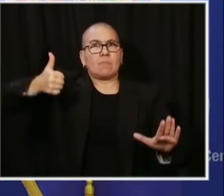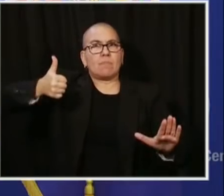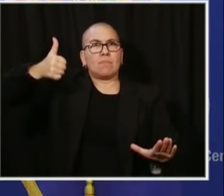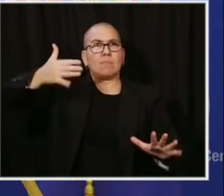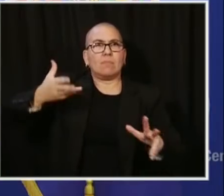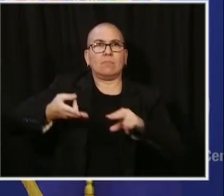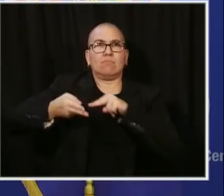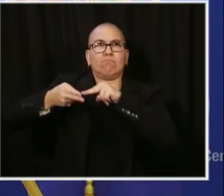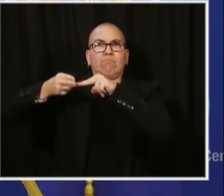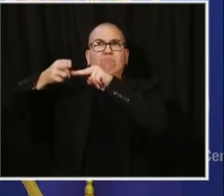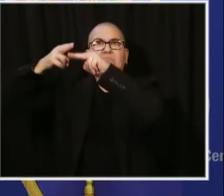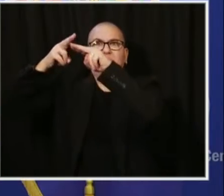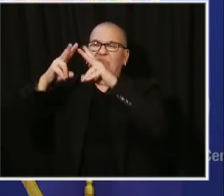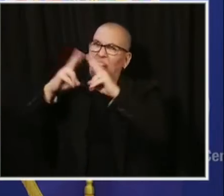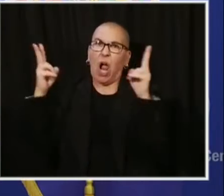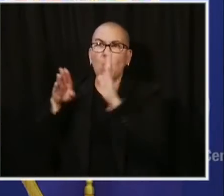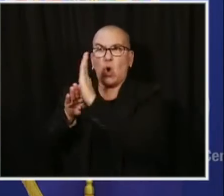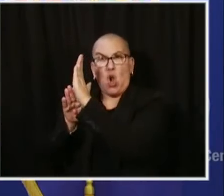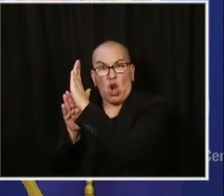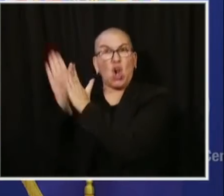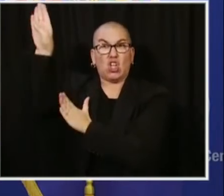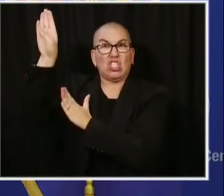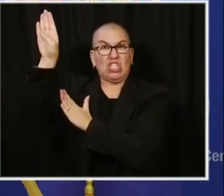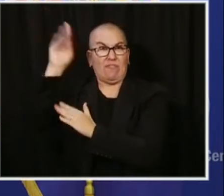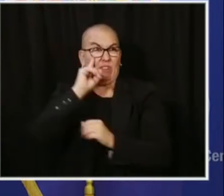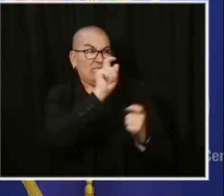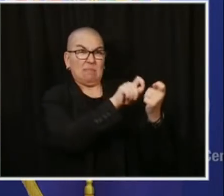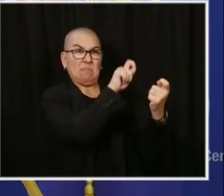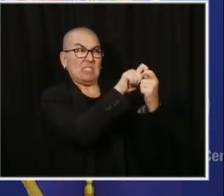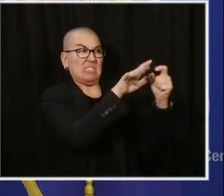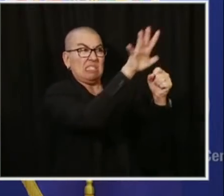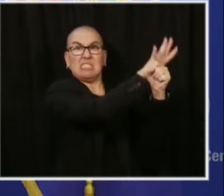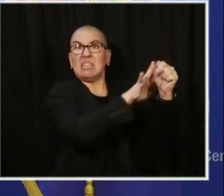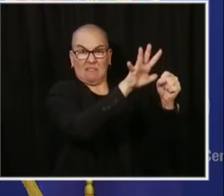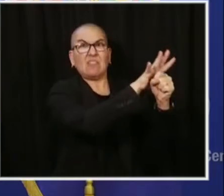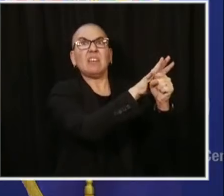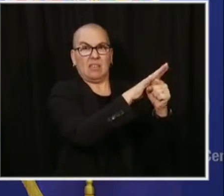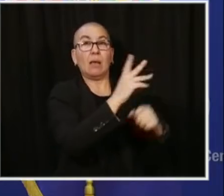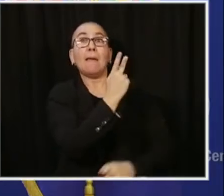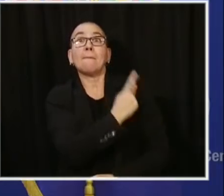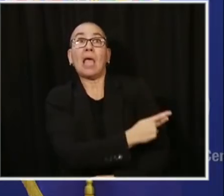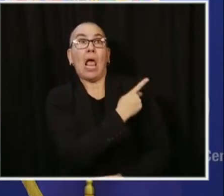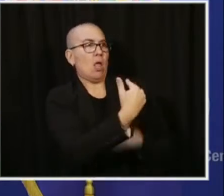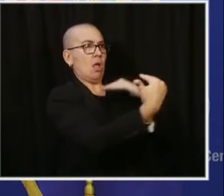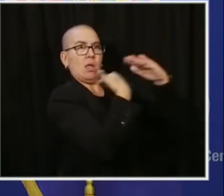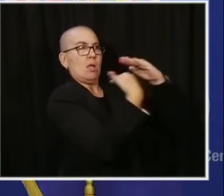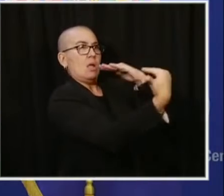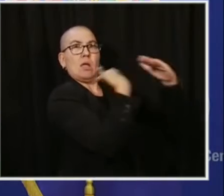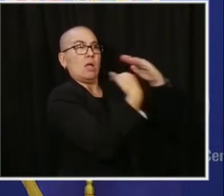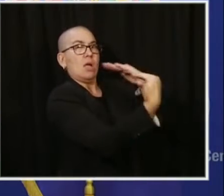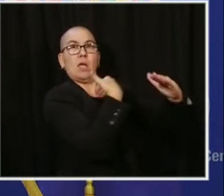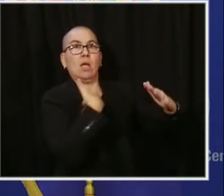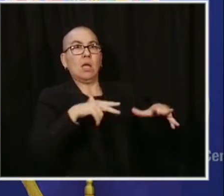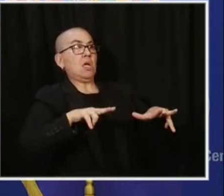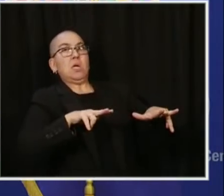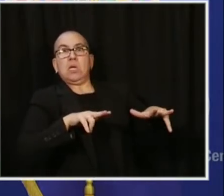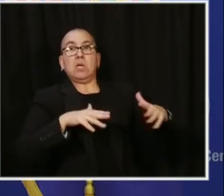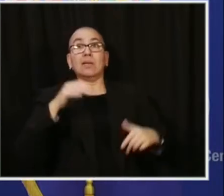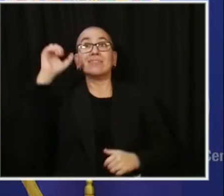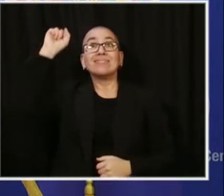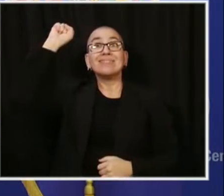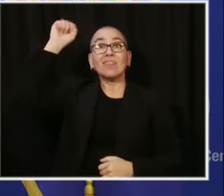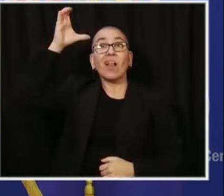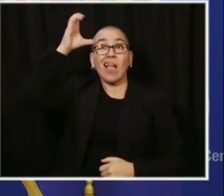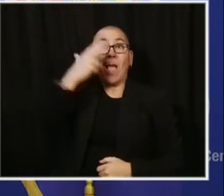it hit us, and we're seeing those patients in our facilities. Currently at St. Cloud Hospital, which is our largest facility, we're seeing